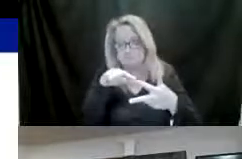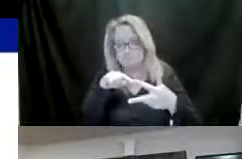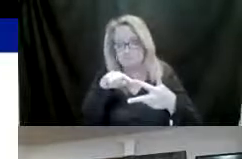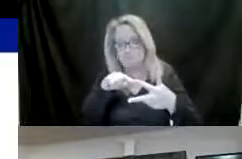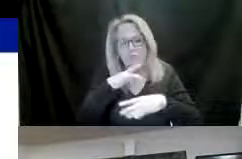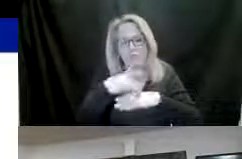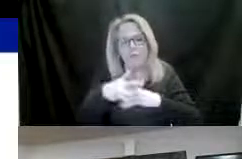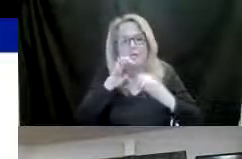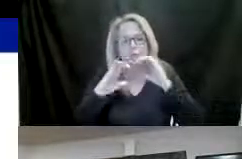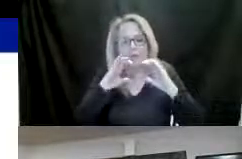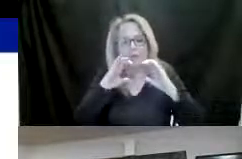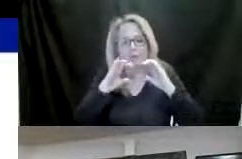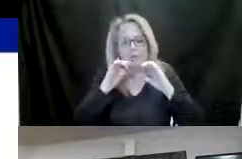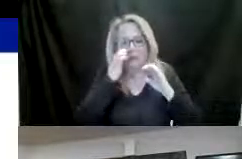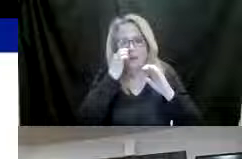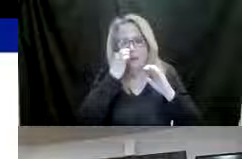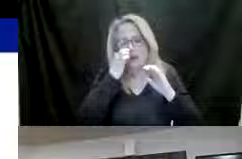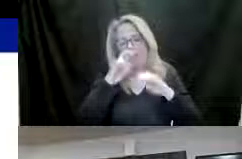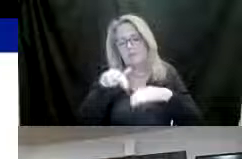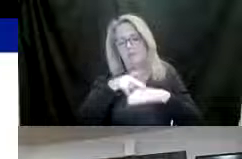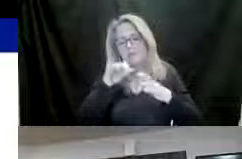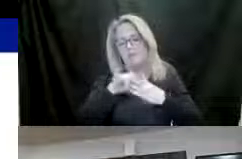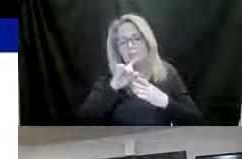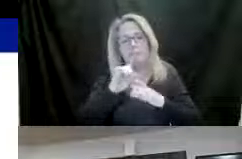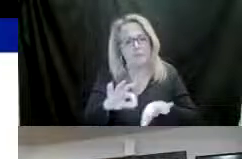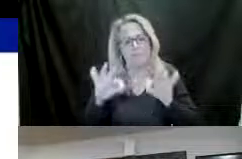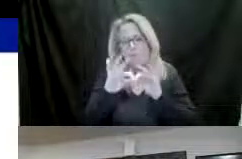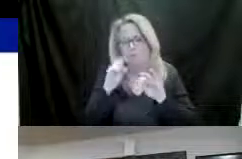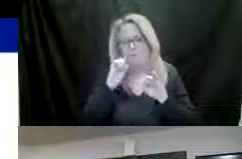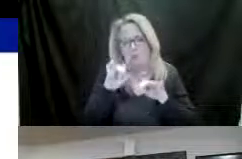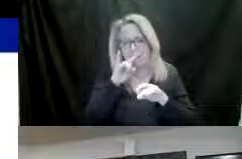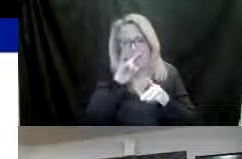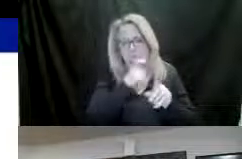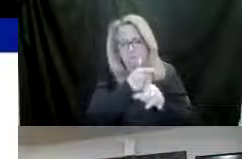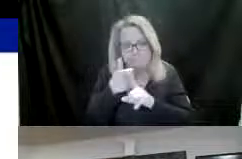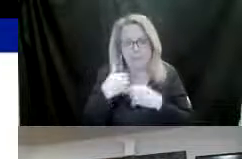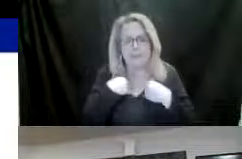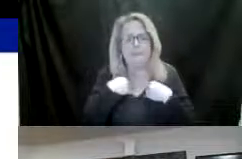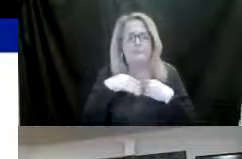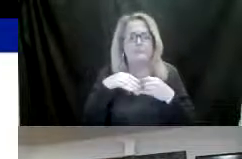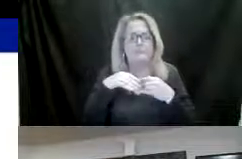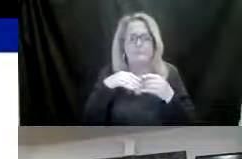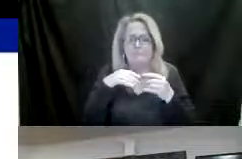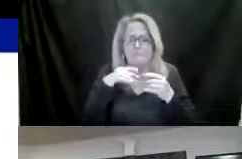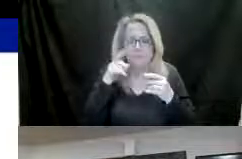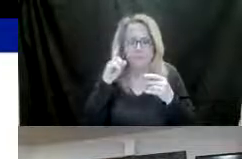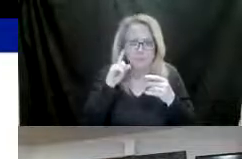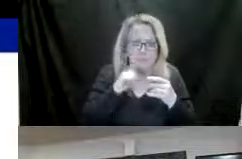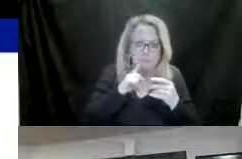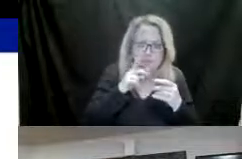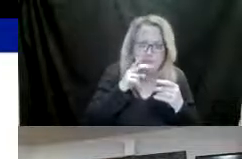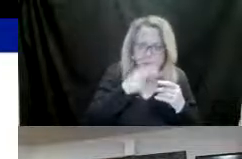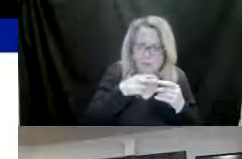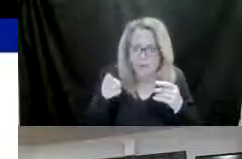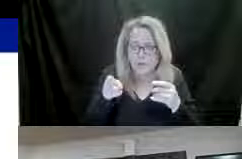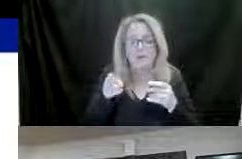early communication, which of course is extremely important for kids with hearing loss, as well as kids who are blind or visually impaired,